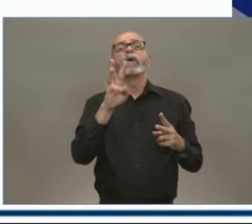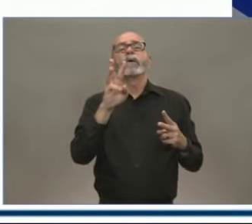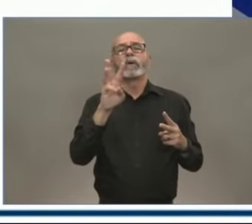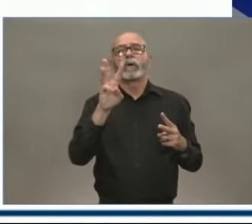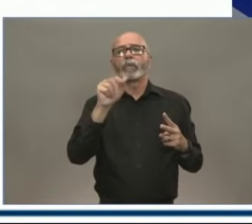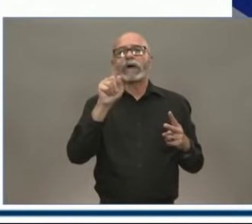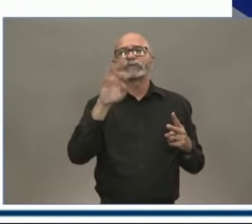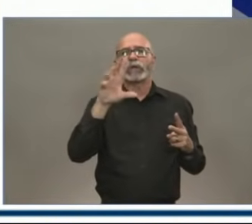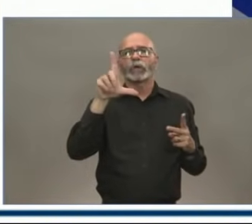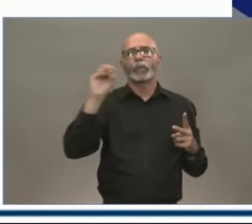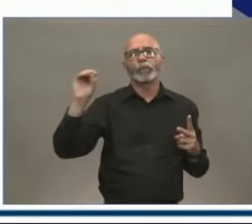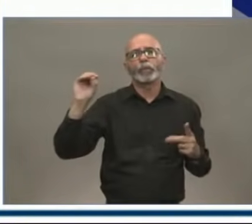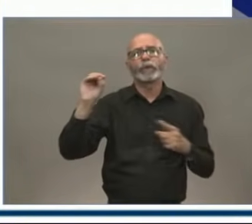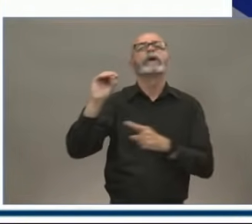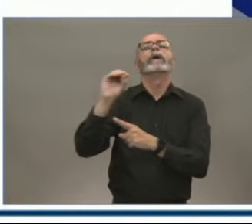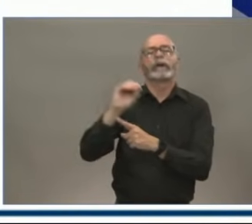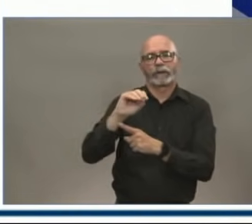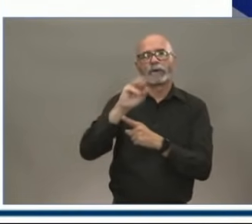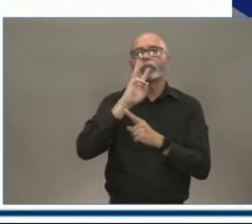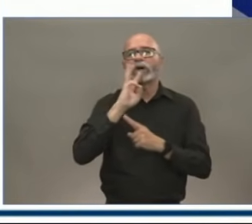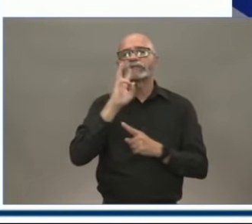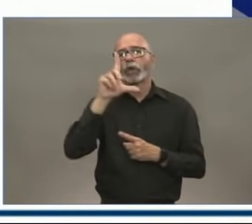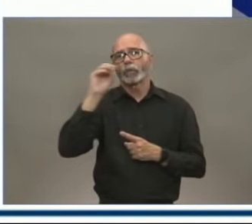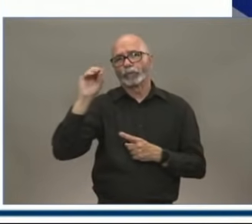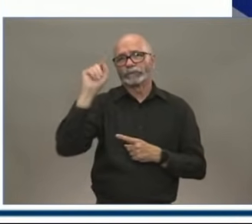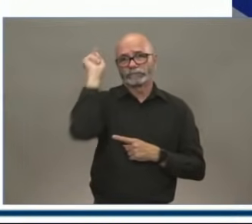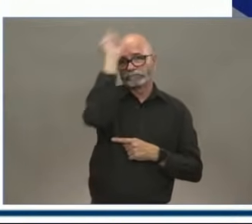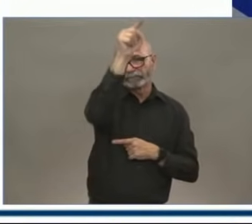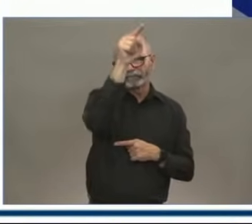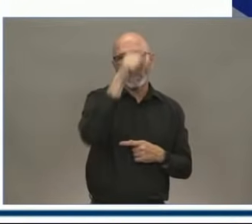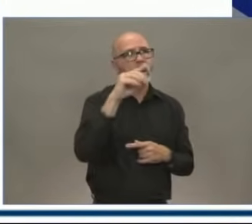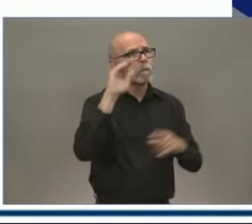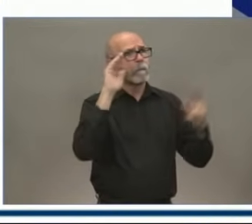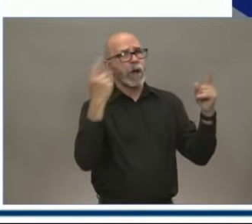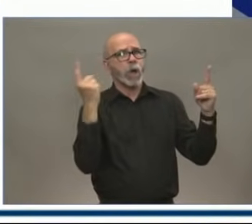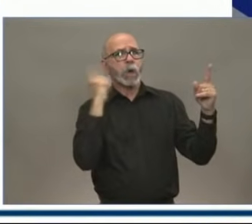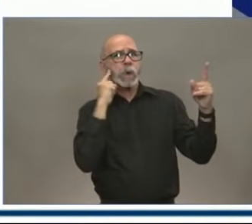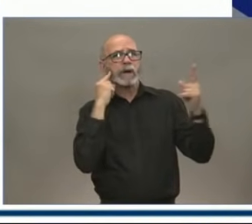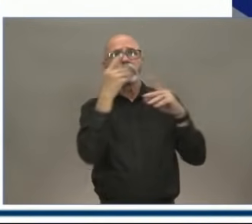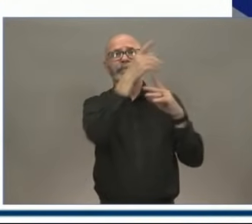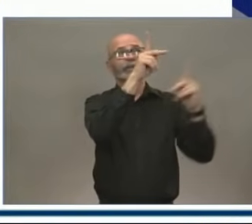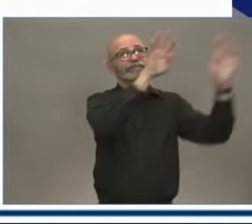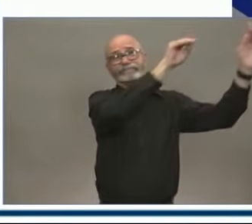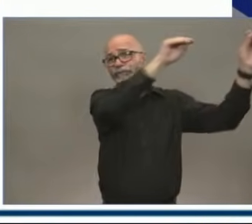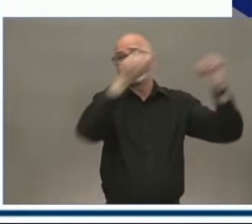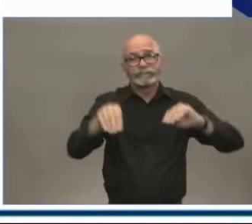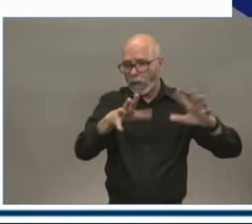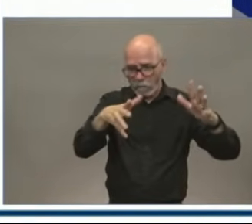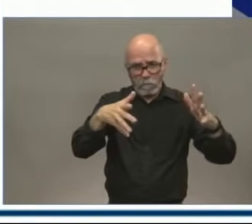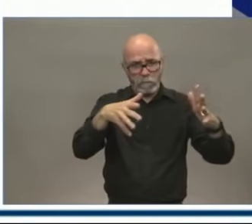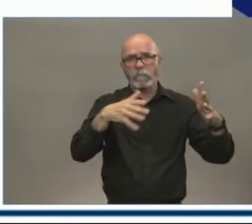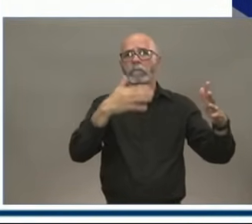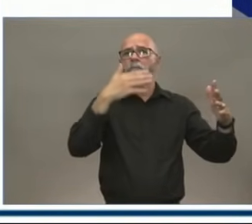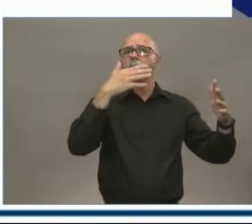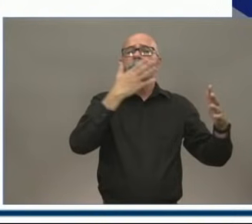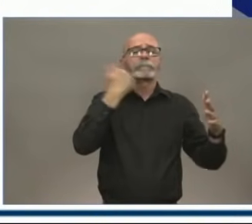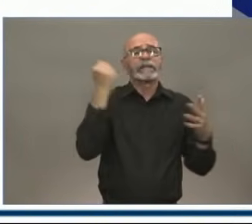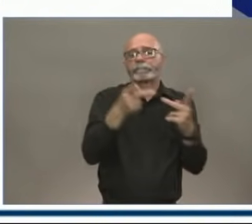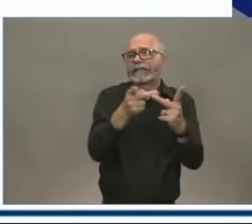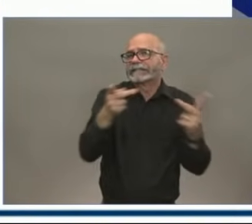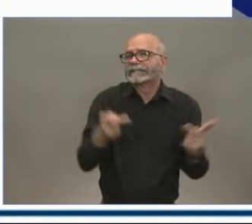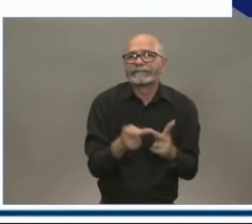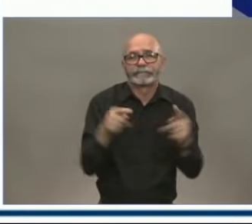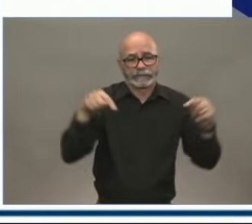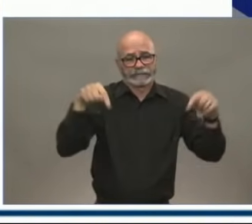of coming out of this pandemic is solid. But I think all Nova Scotians want us to do what we can at this moment in time